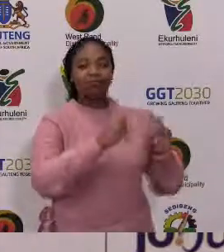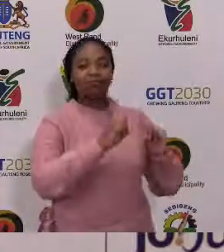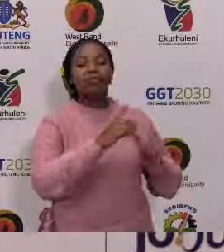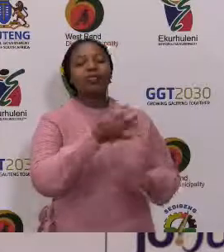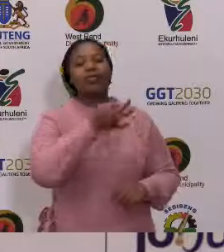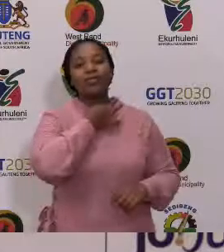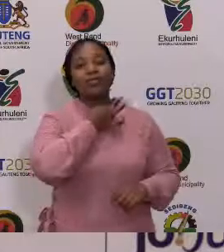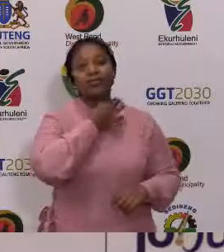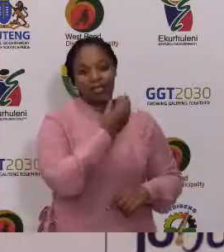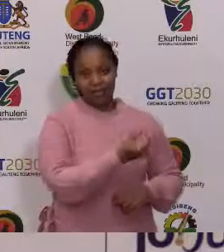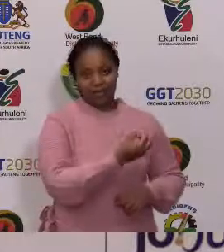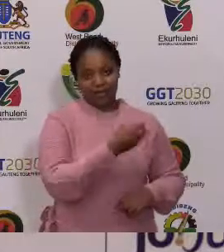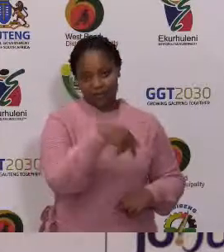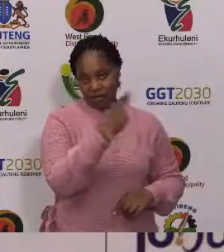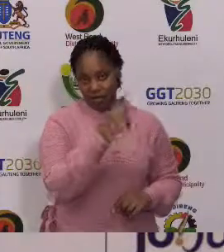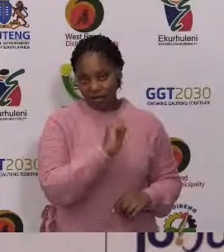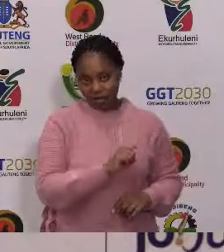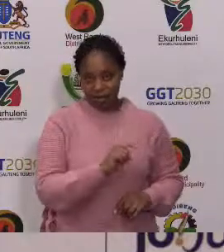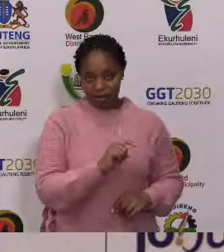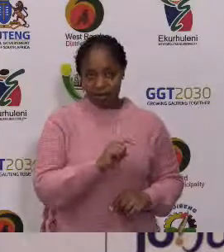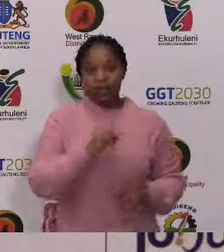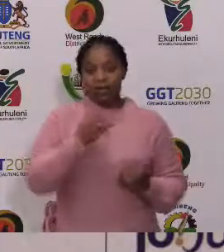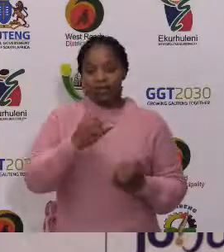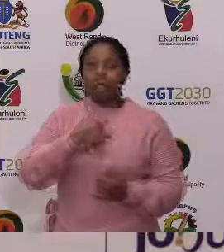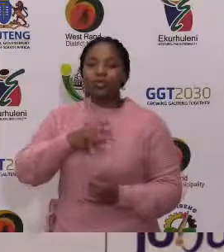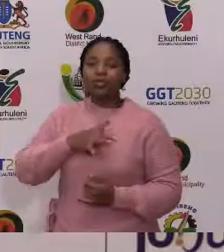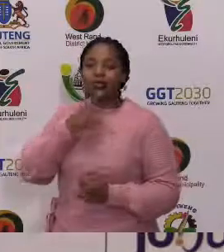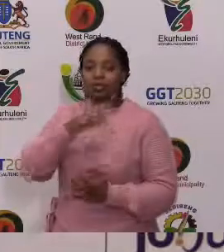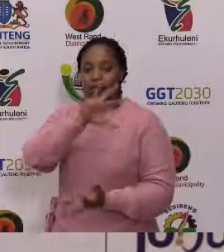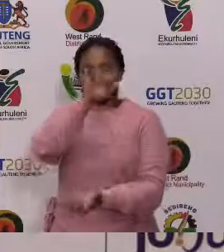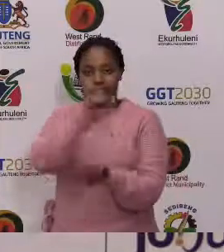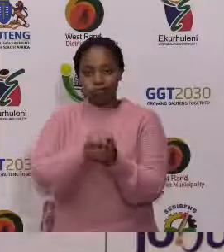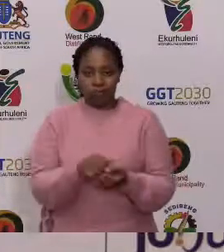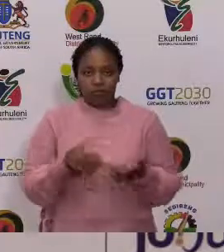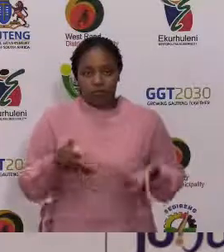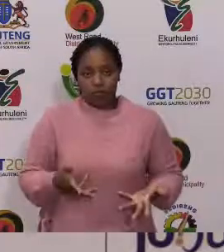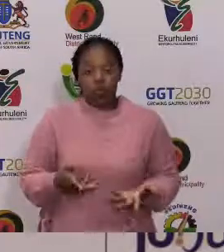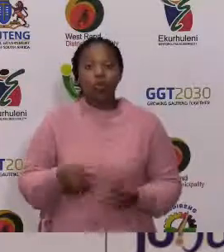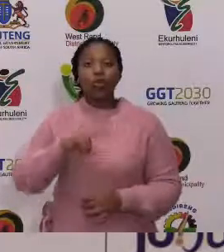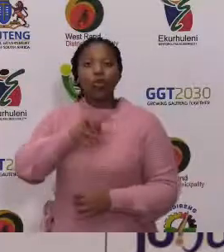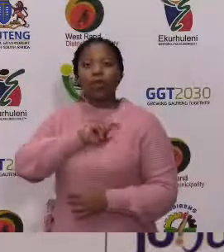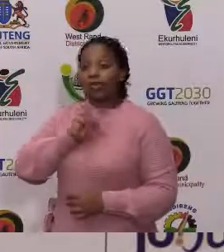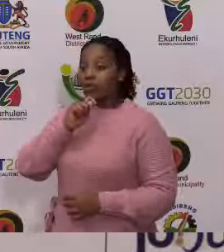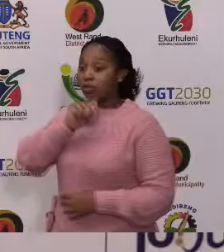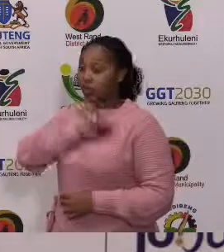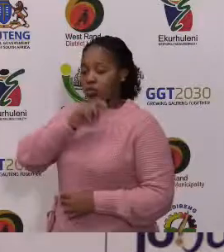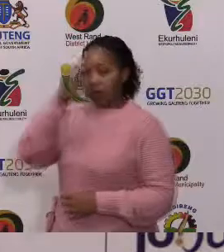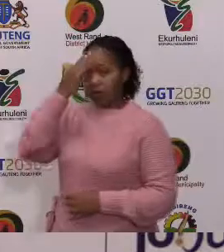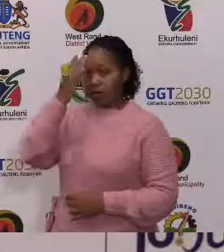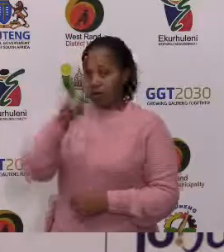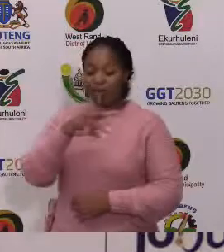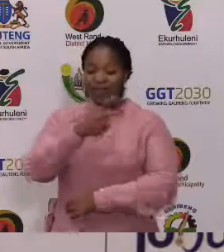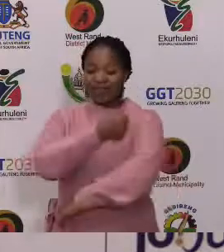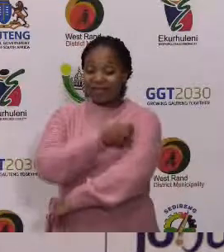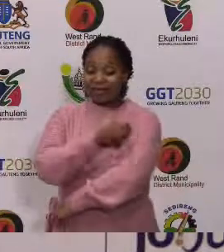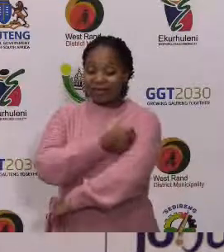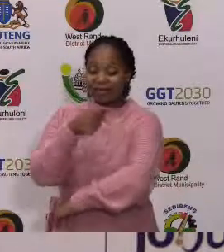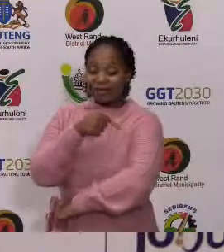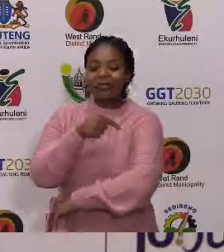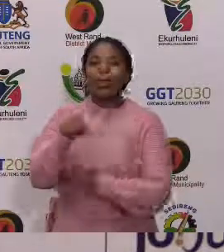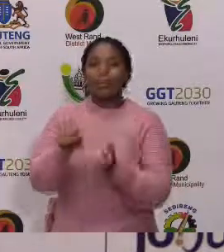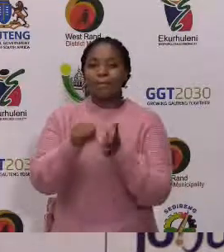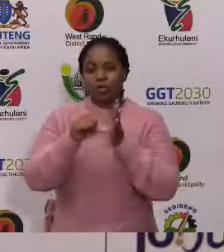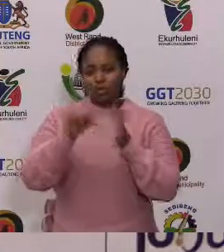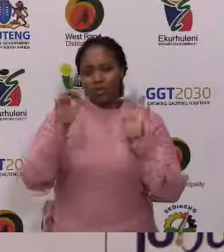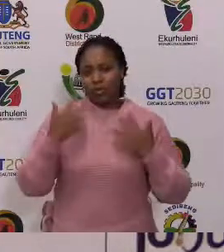That's the point I want to sum up. We know vaccination is important, but we